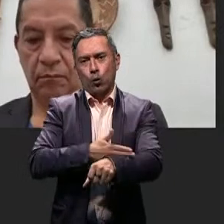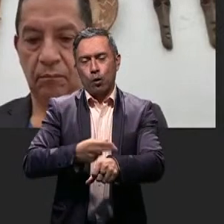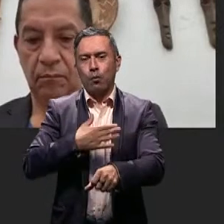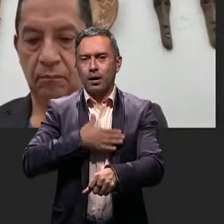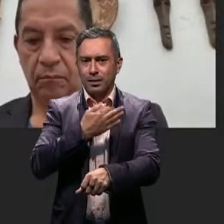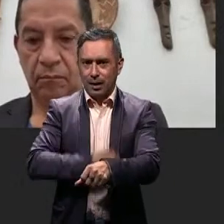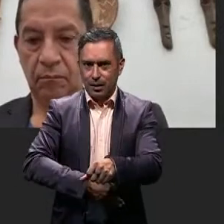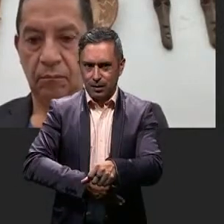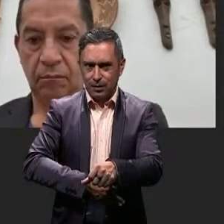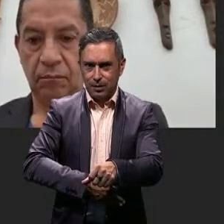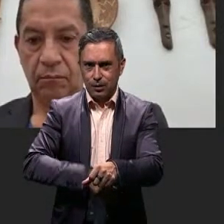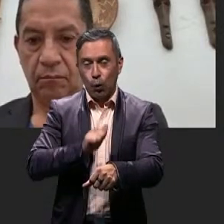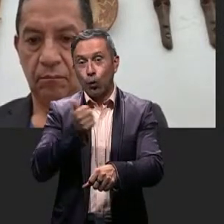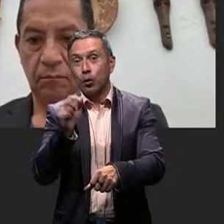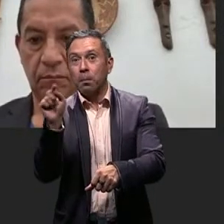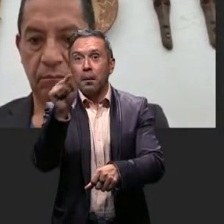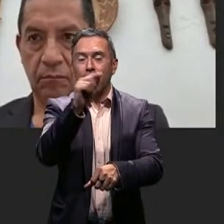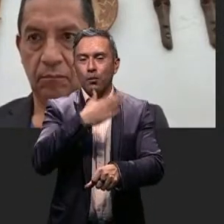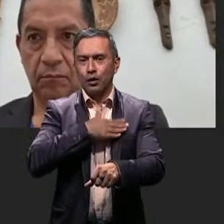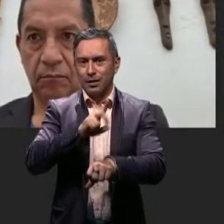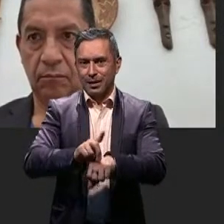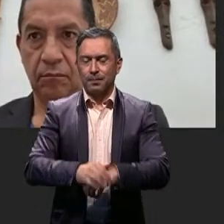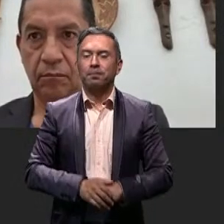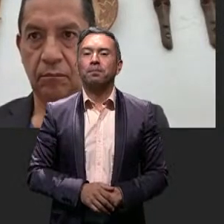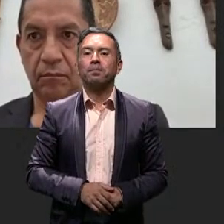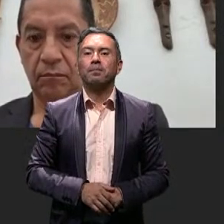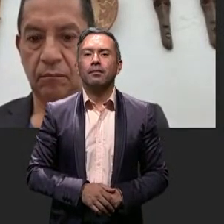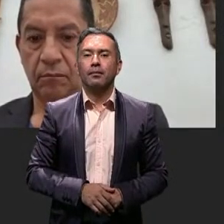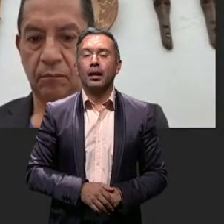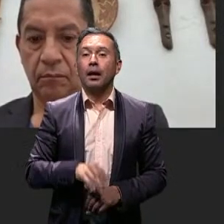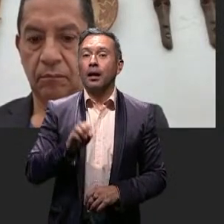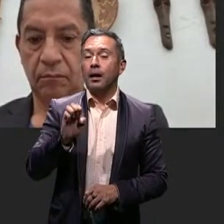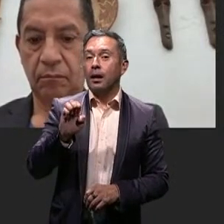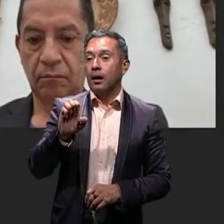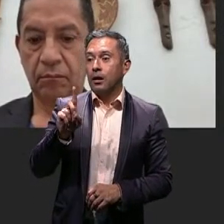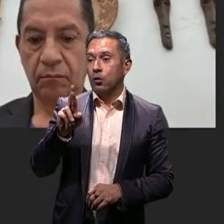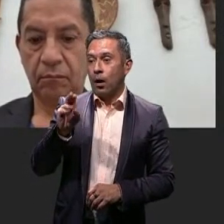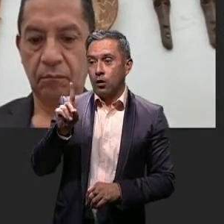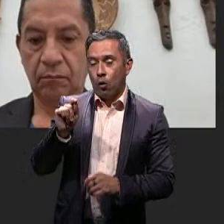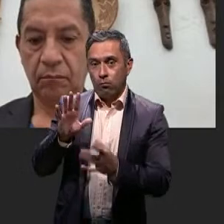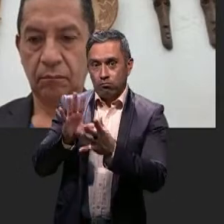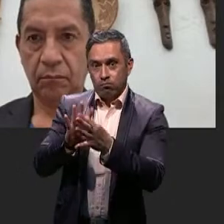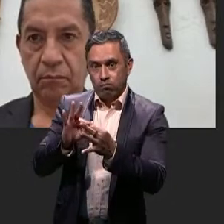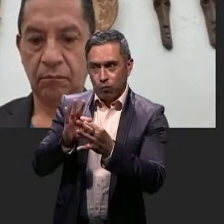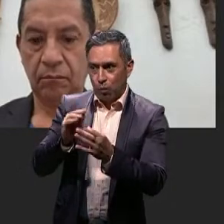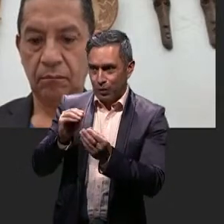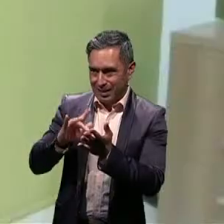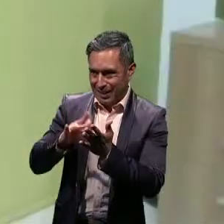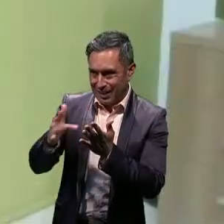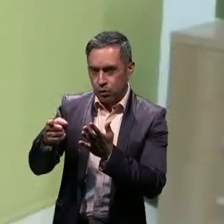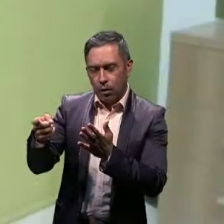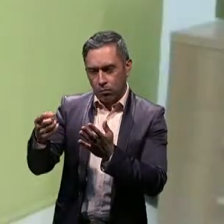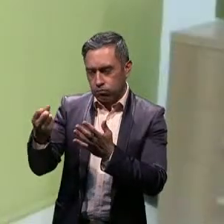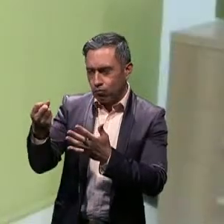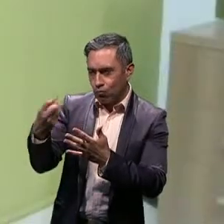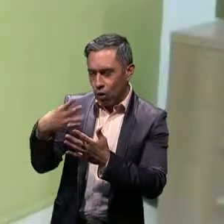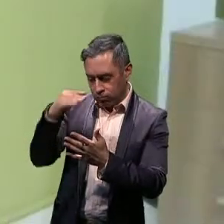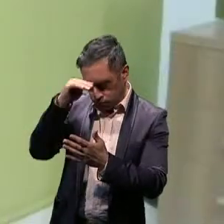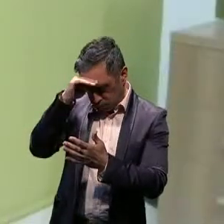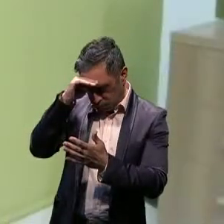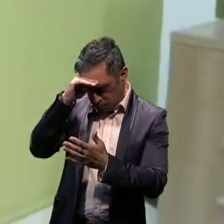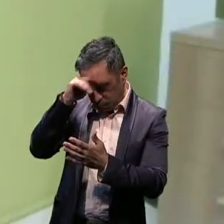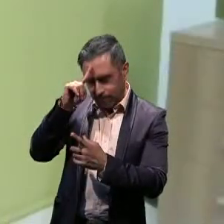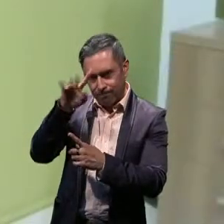honor to participate with you. Thank you very much. Thank you very much, Eduardo. Reflexión por el momento, trabajar